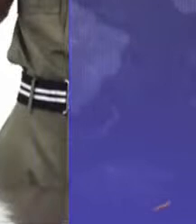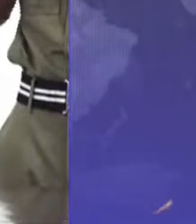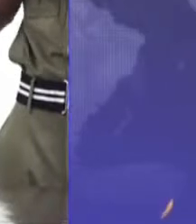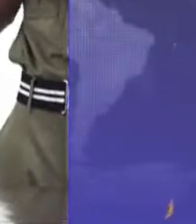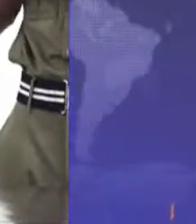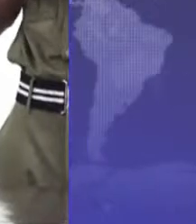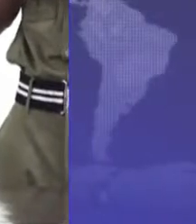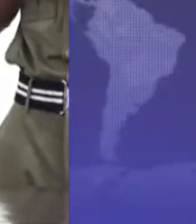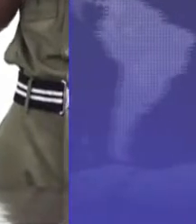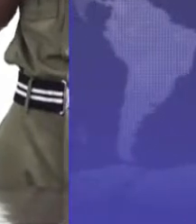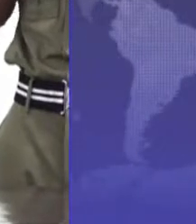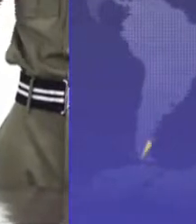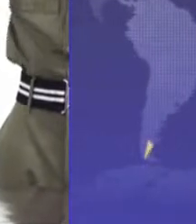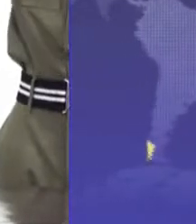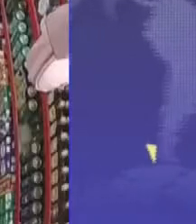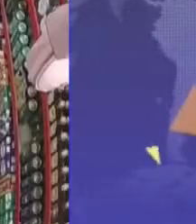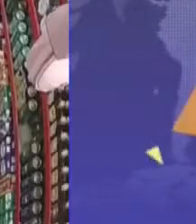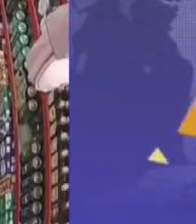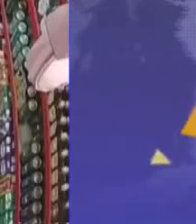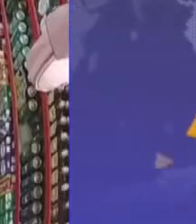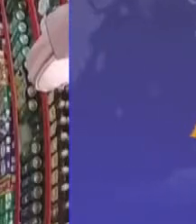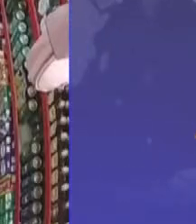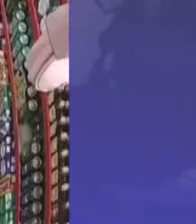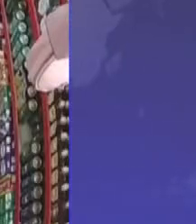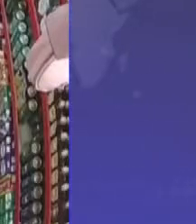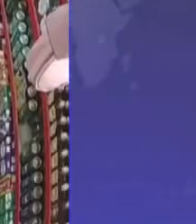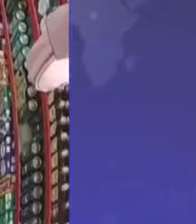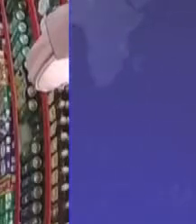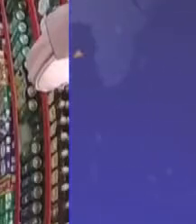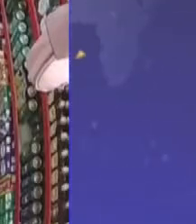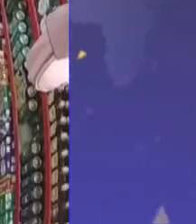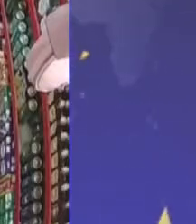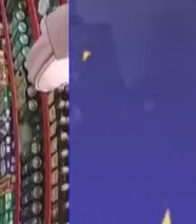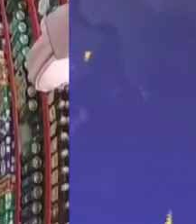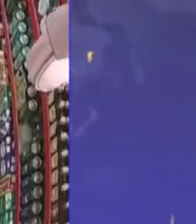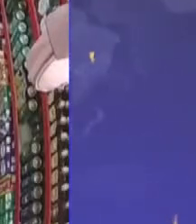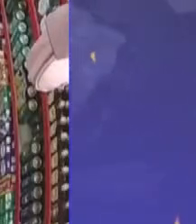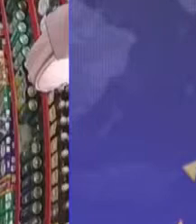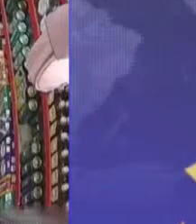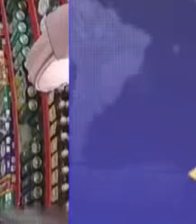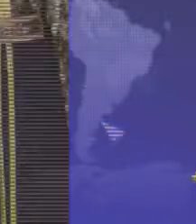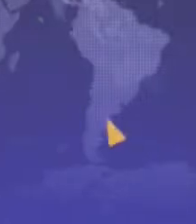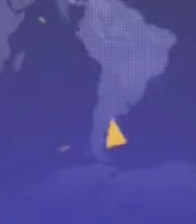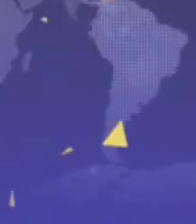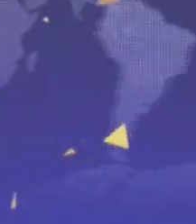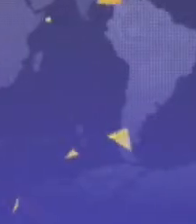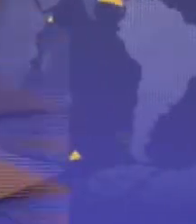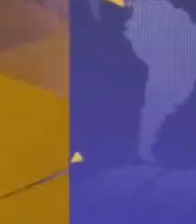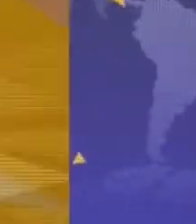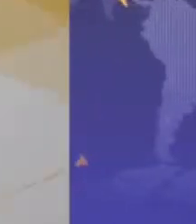Police crime report shows poverty and economic hardships fueling crime.